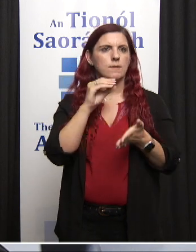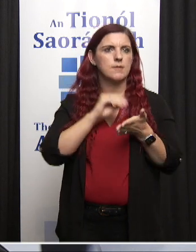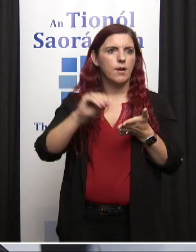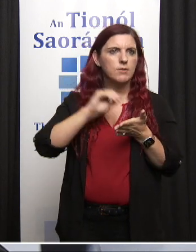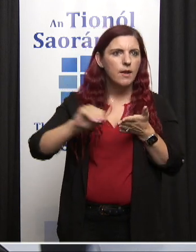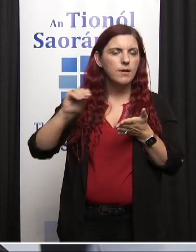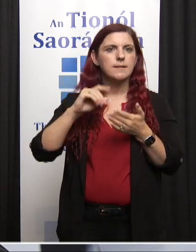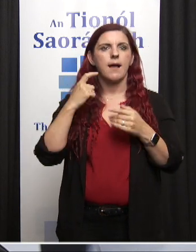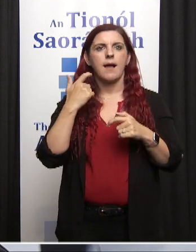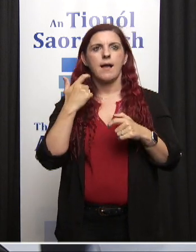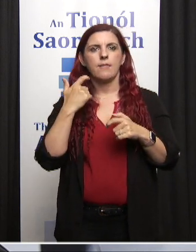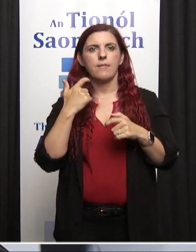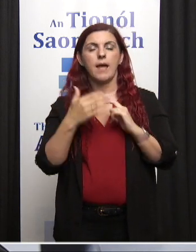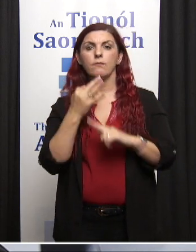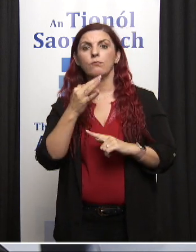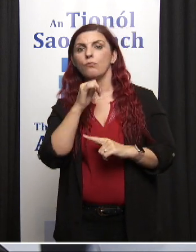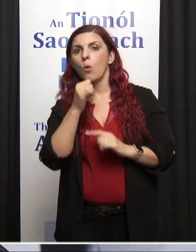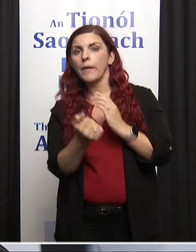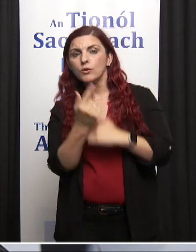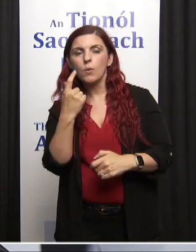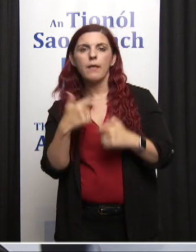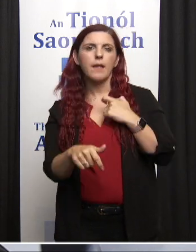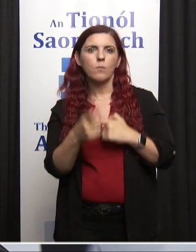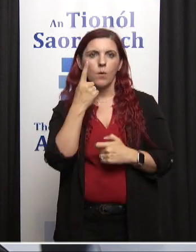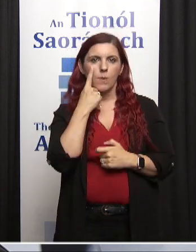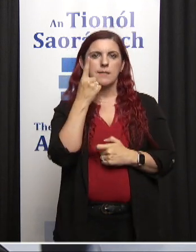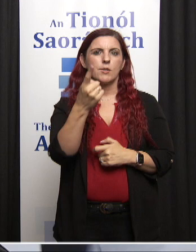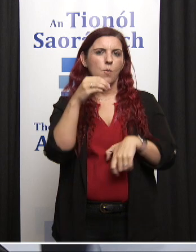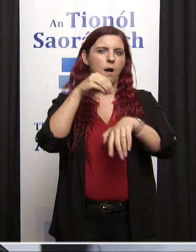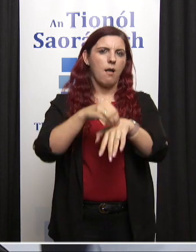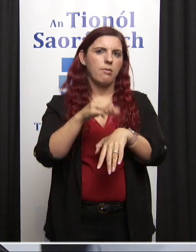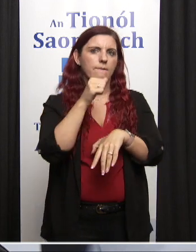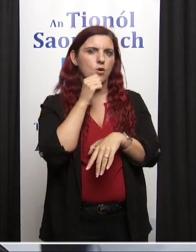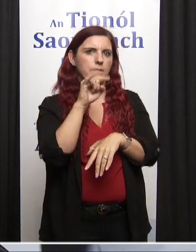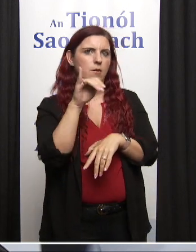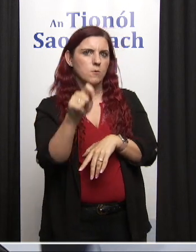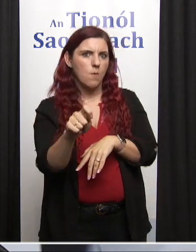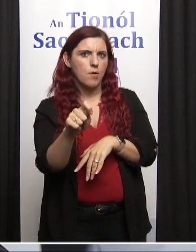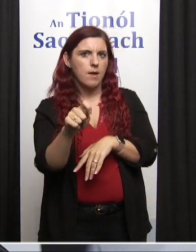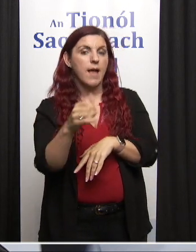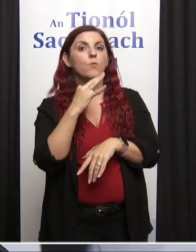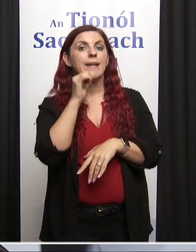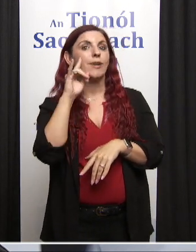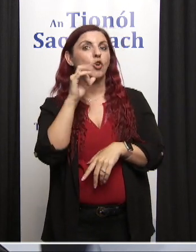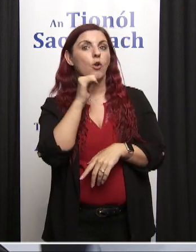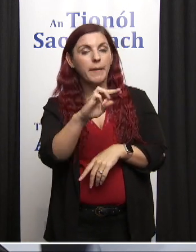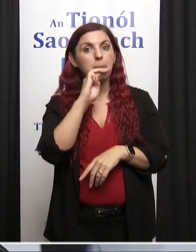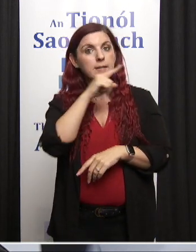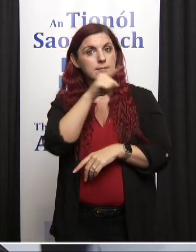amended accordingly. If you have no comments, we'll adopt the silent procedure, so if you don't hear back from you, that'll be